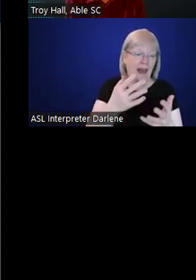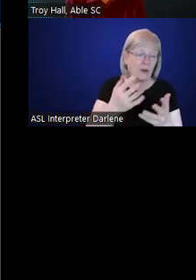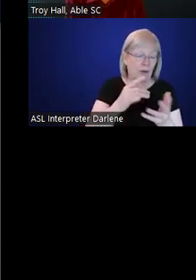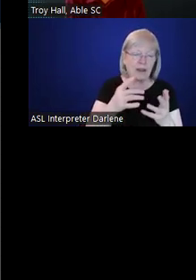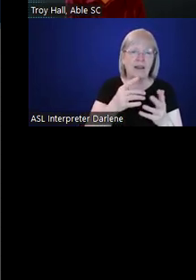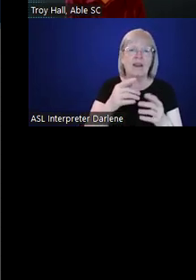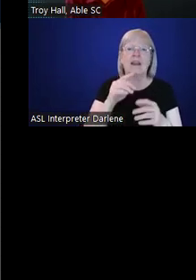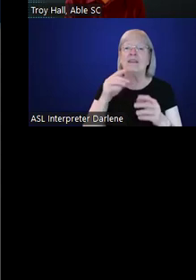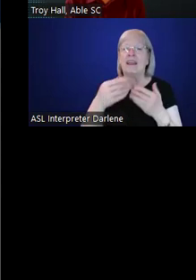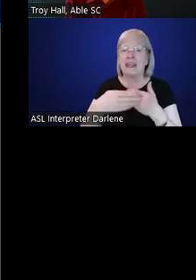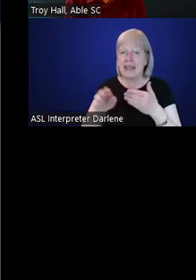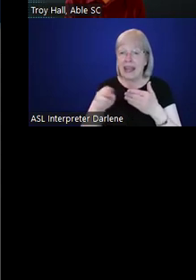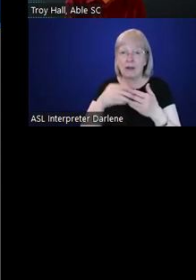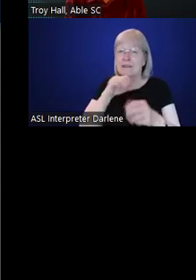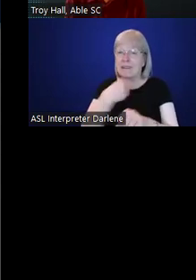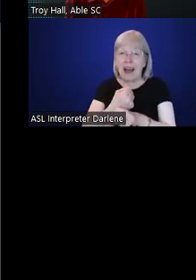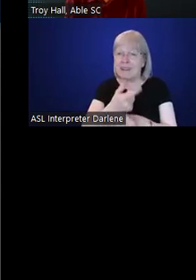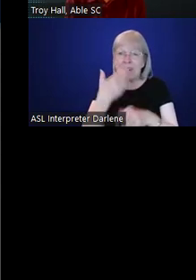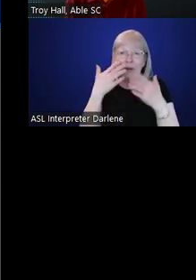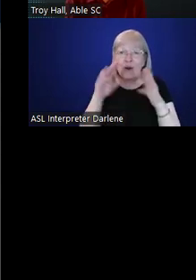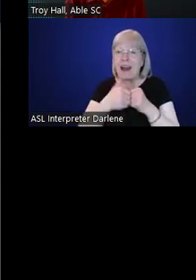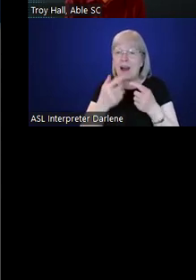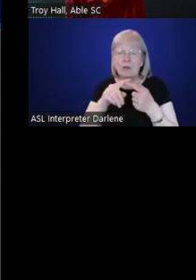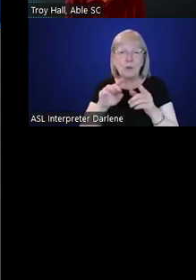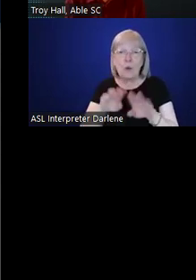missed the entire field day, right? So sometimes there are